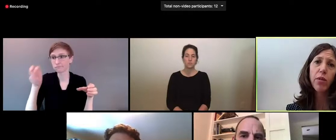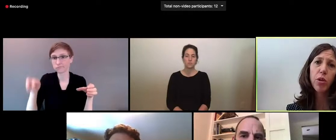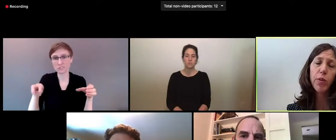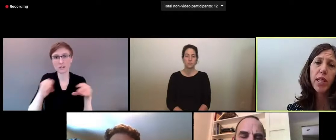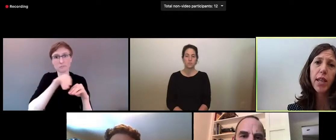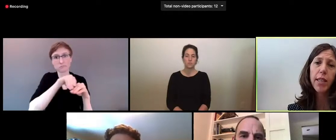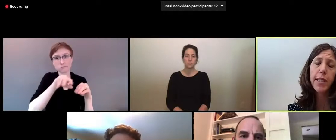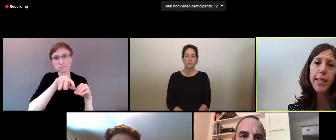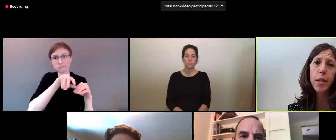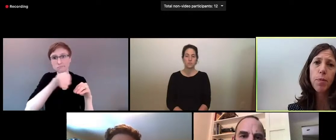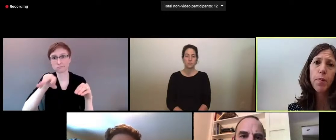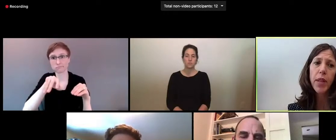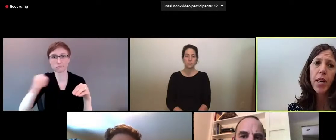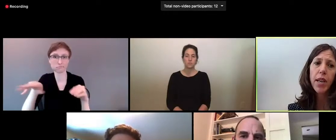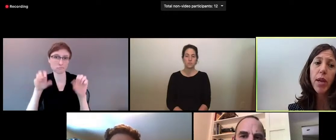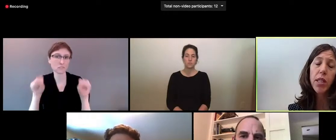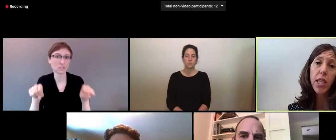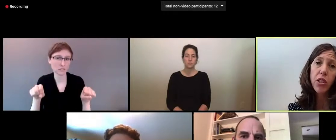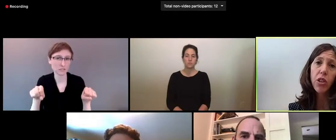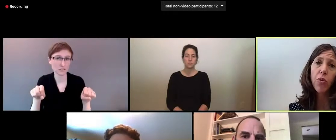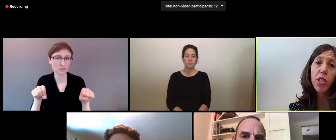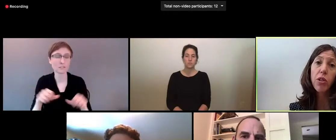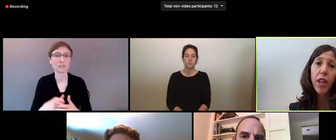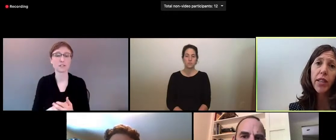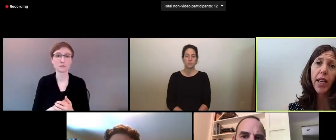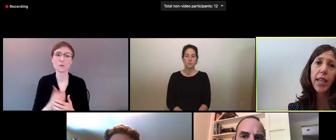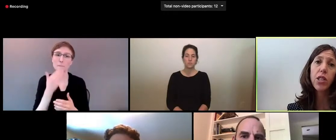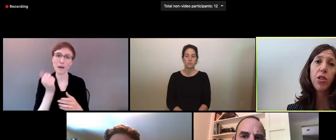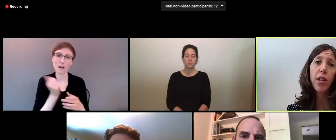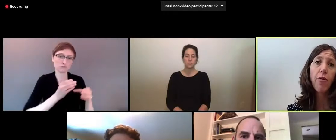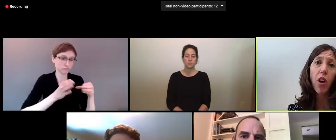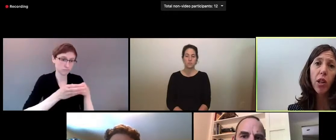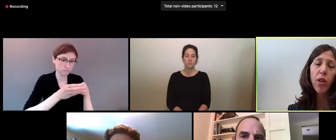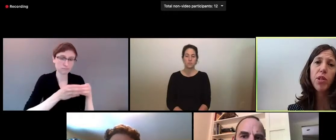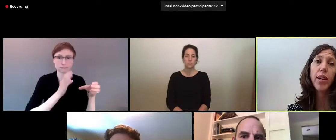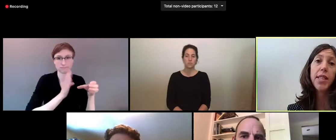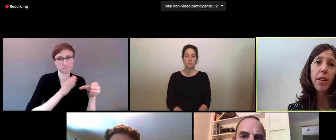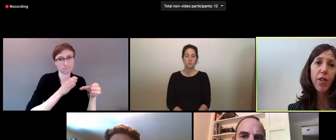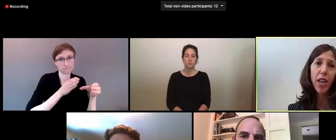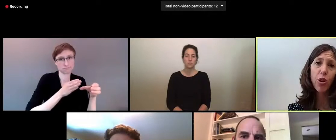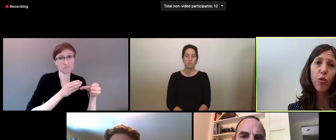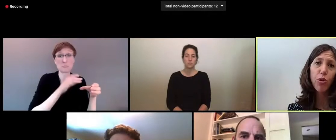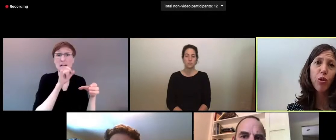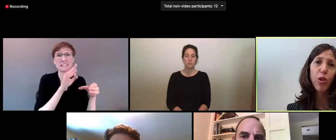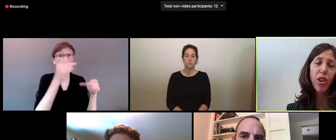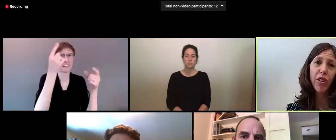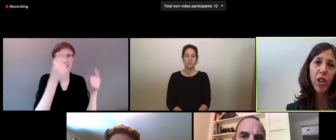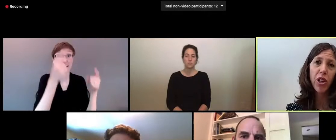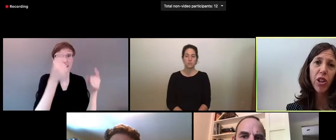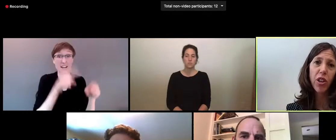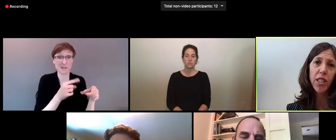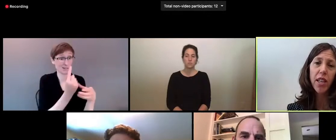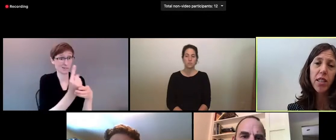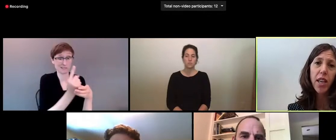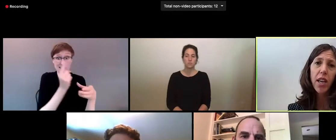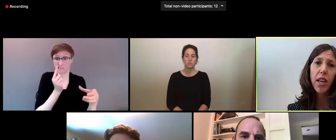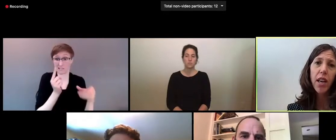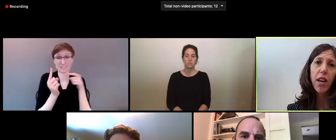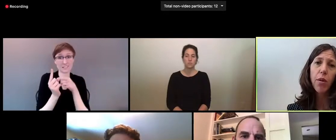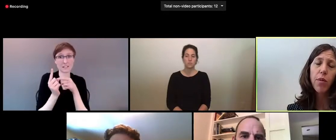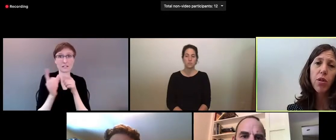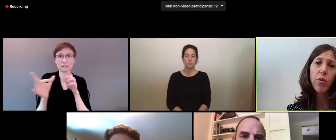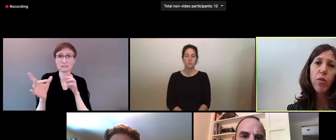transmission between groups, and makes it easier if we do find a case to do that follow-up to identify who were all the